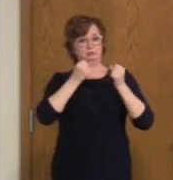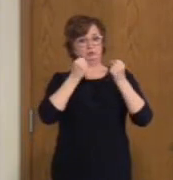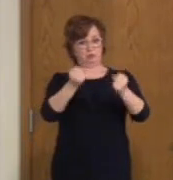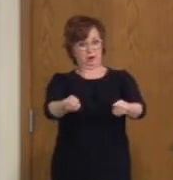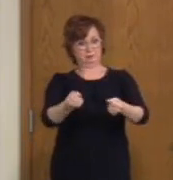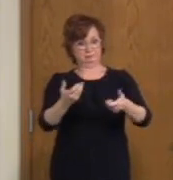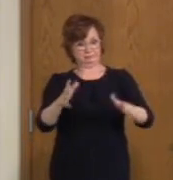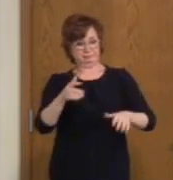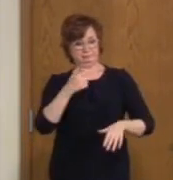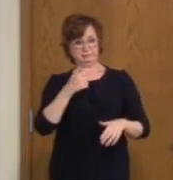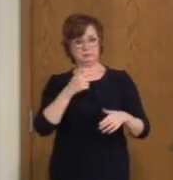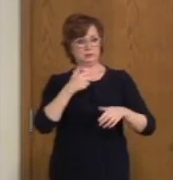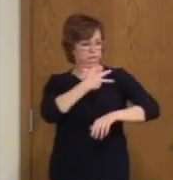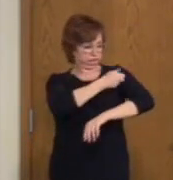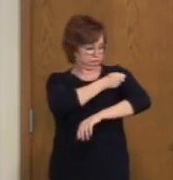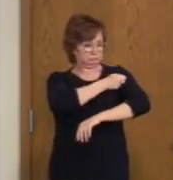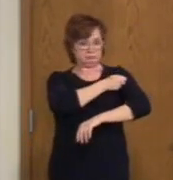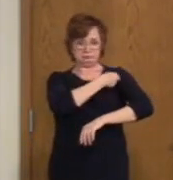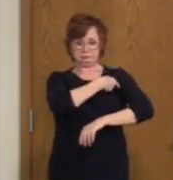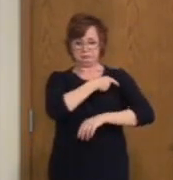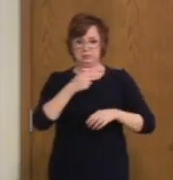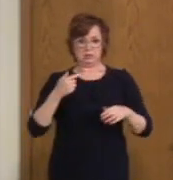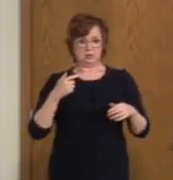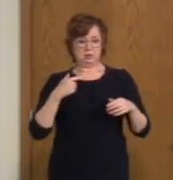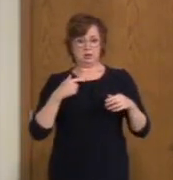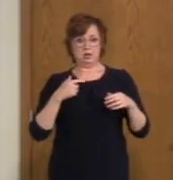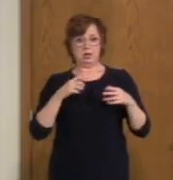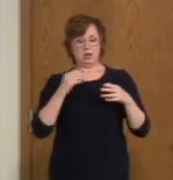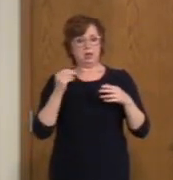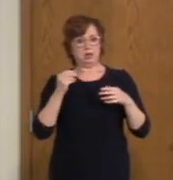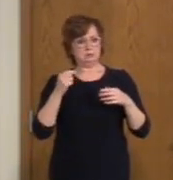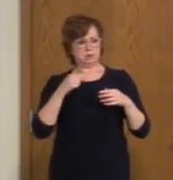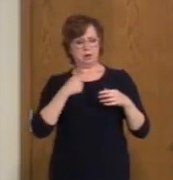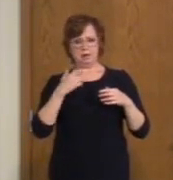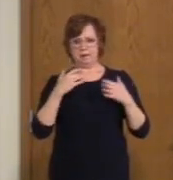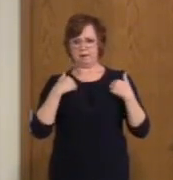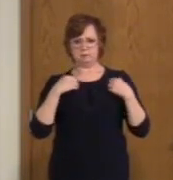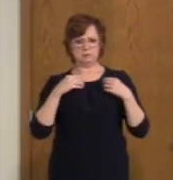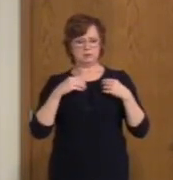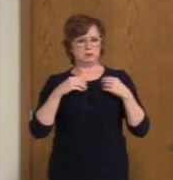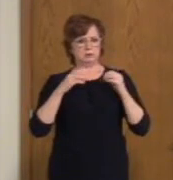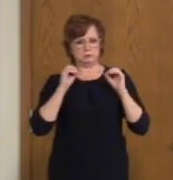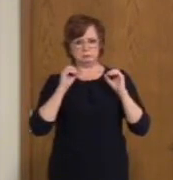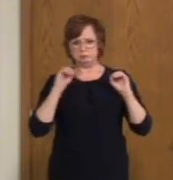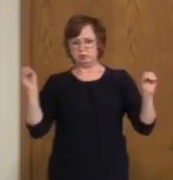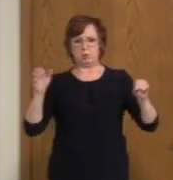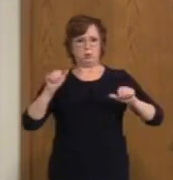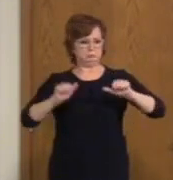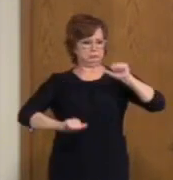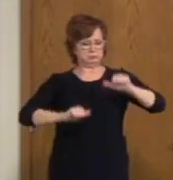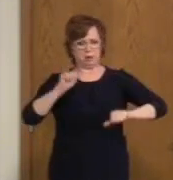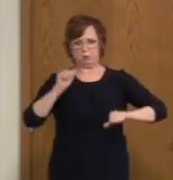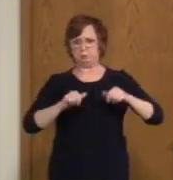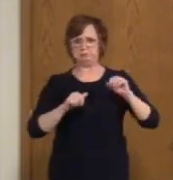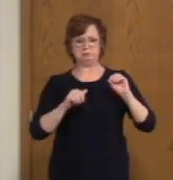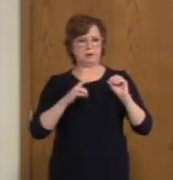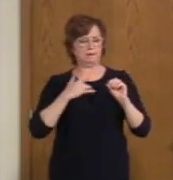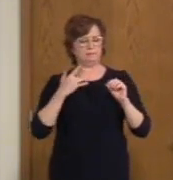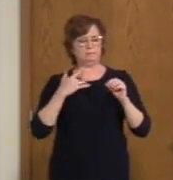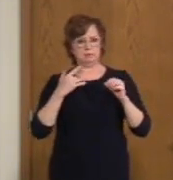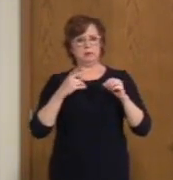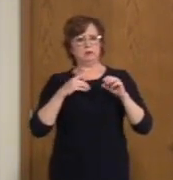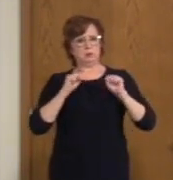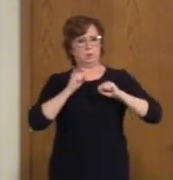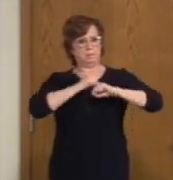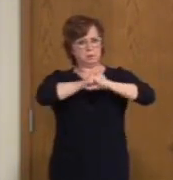vaccine. And I have no doubts that as we speak today, AstraZeneca is protecting people in their 60s in the city of